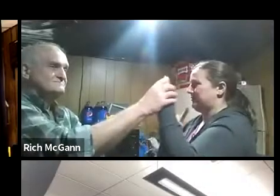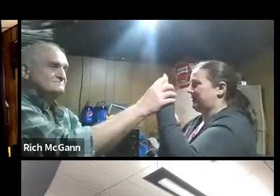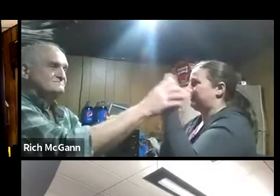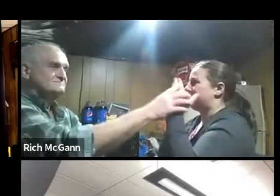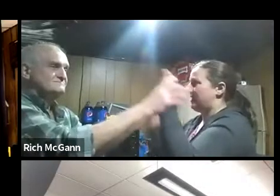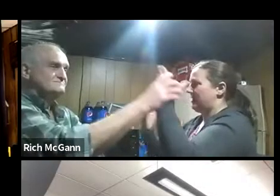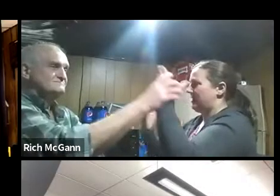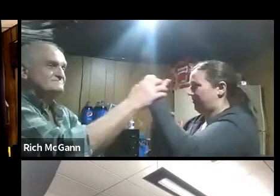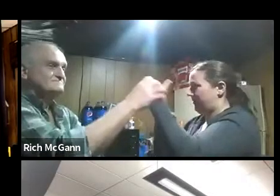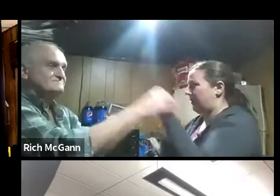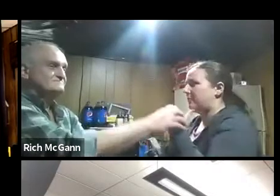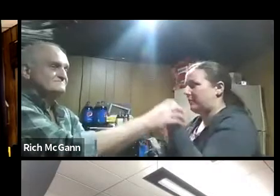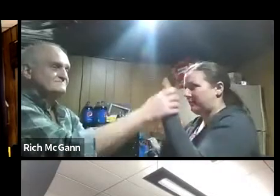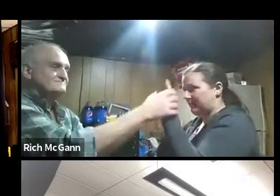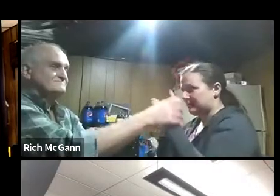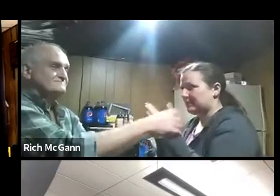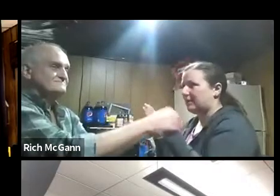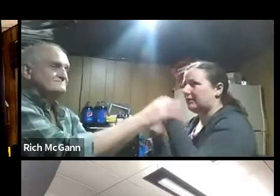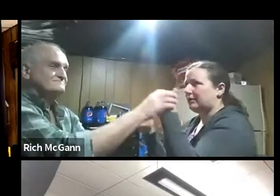Okay.